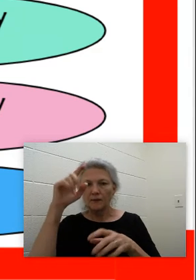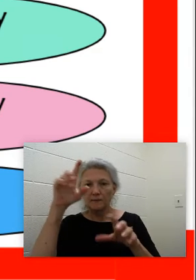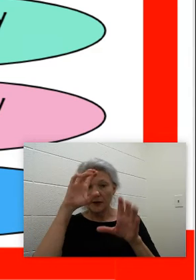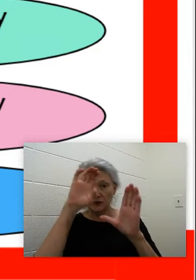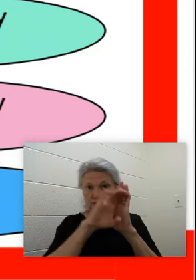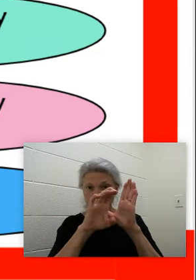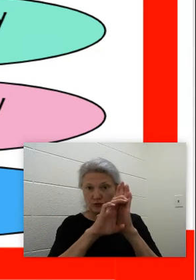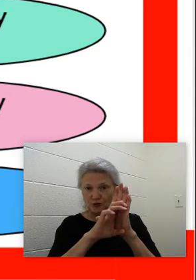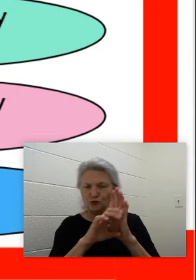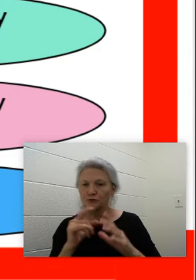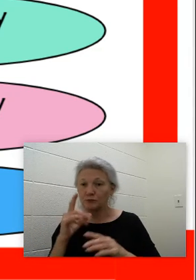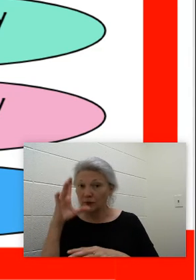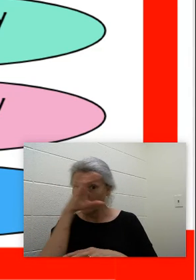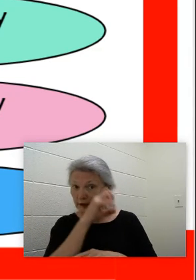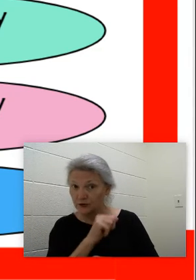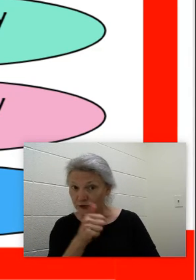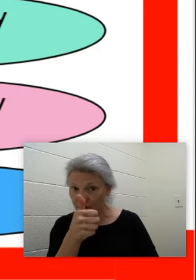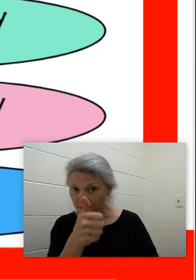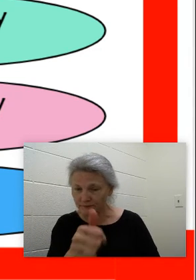prediction.